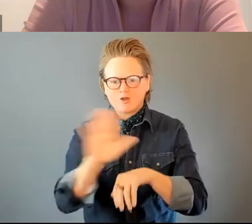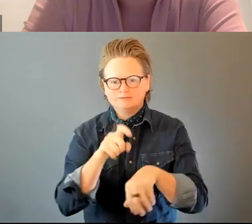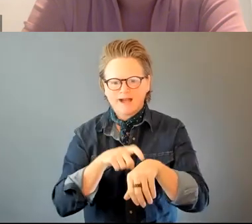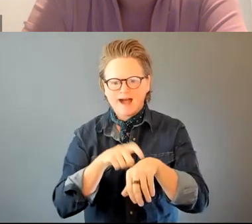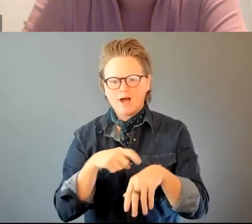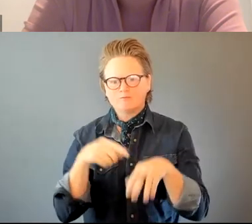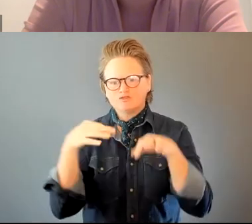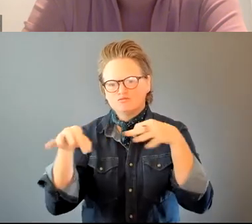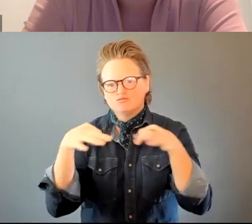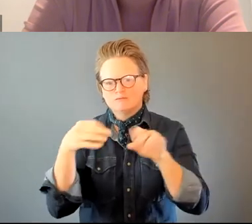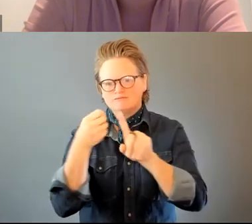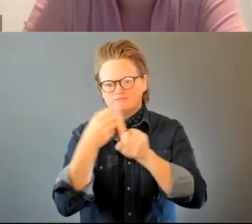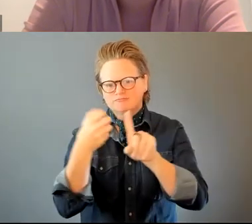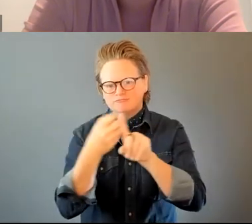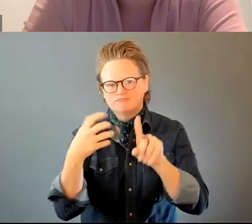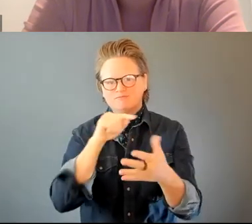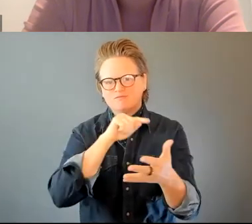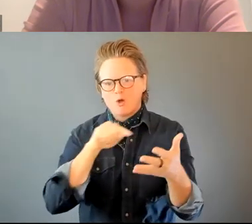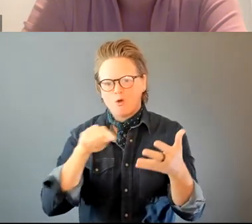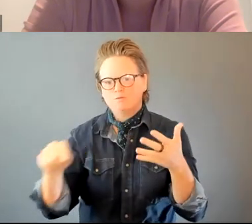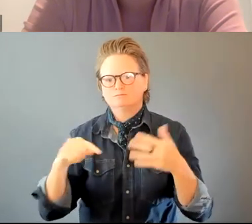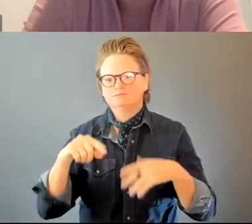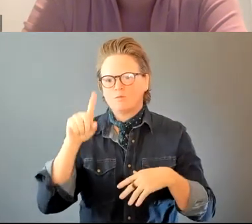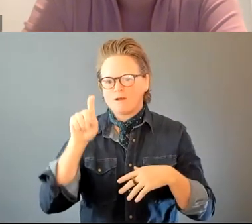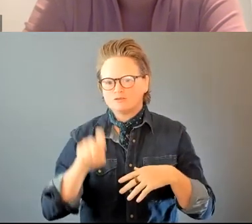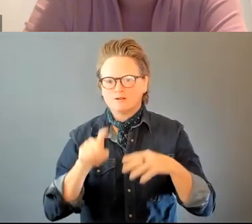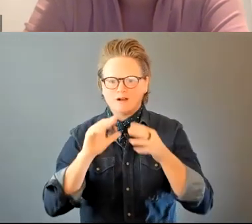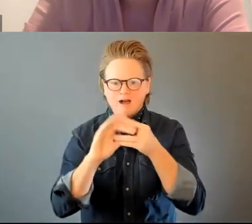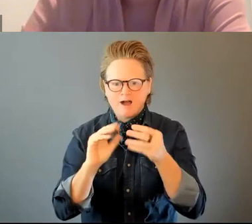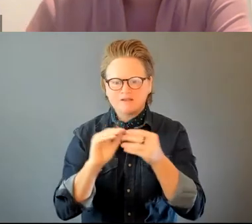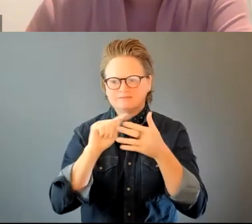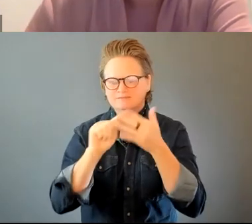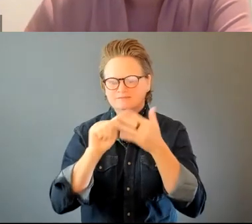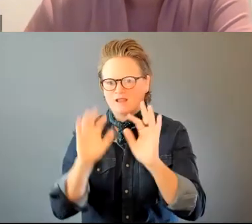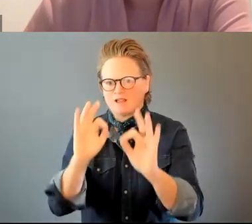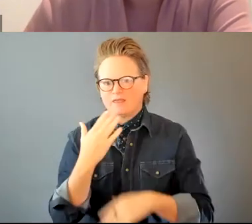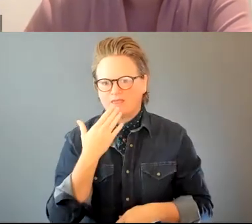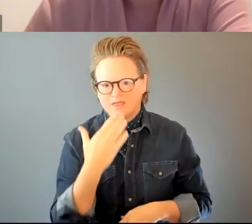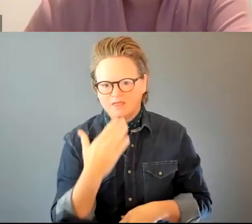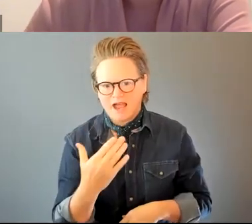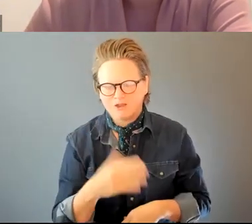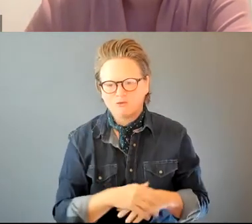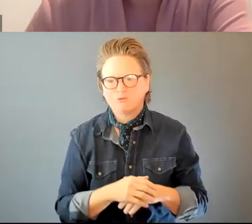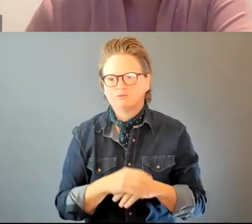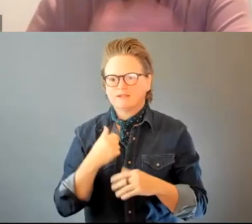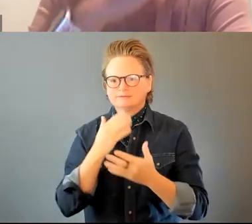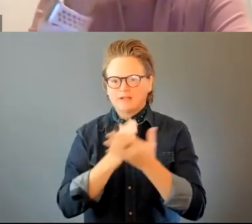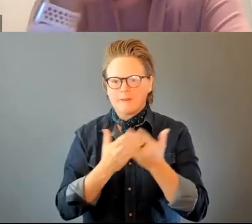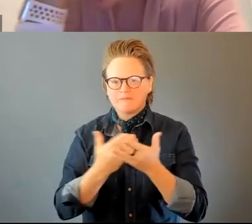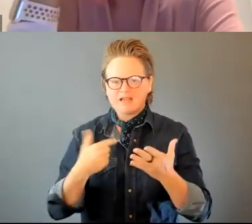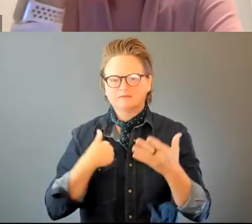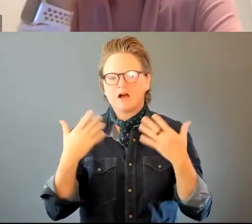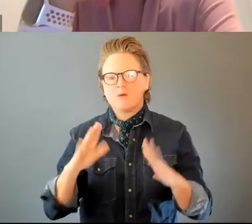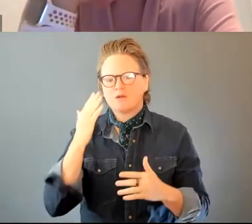for everything that you've just walked through, taking your time to explain everything, with all the questions